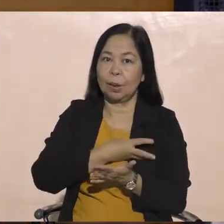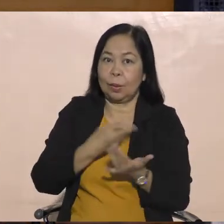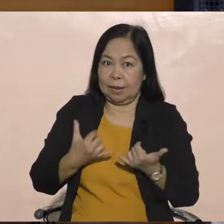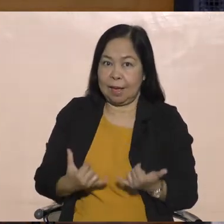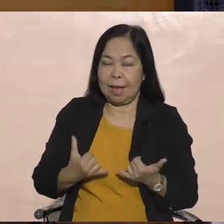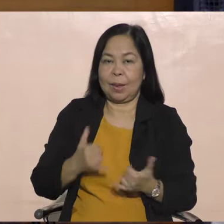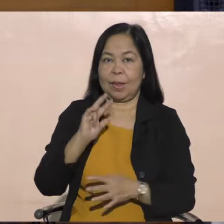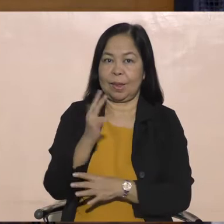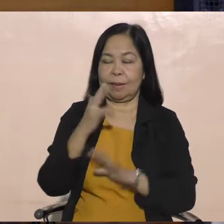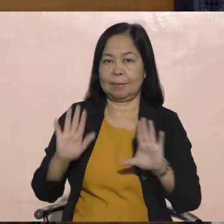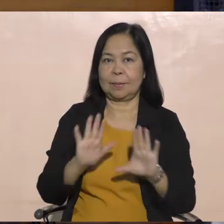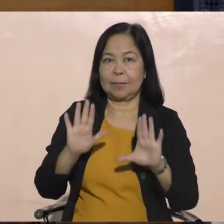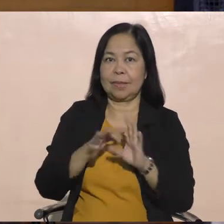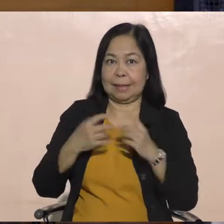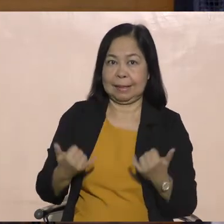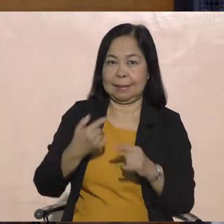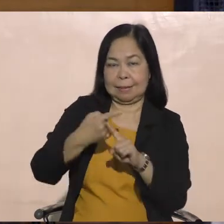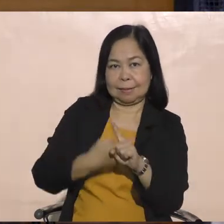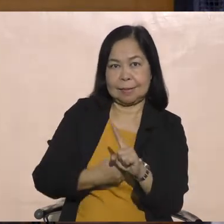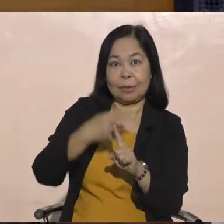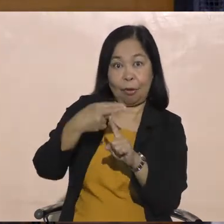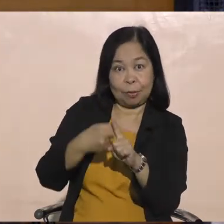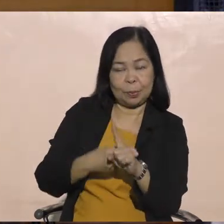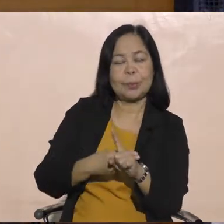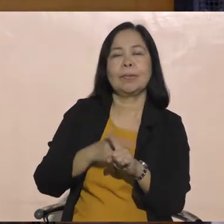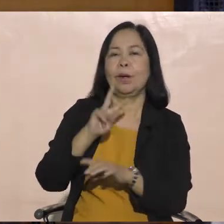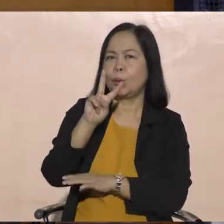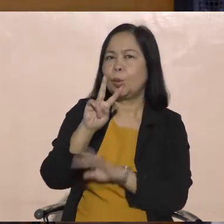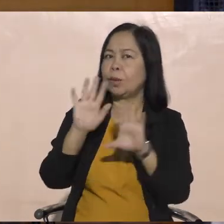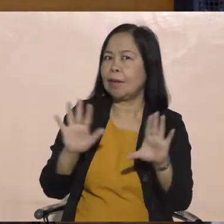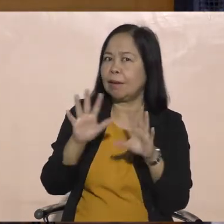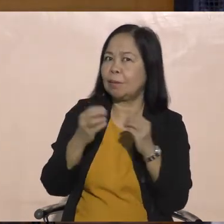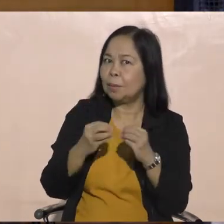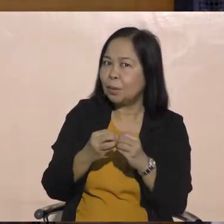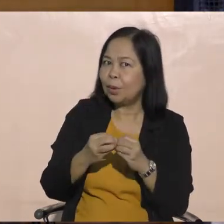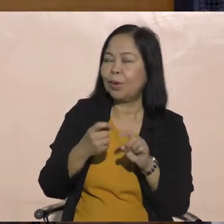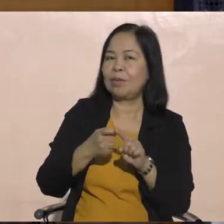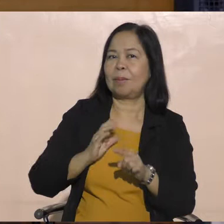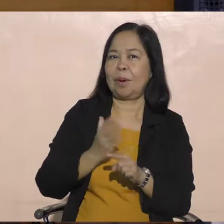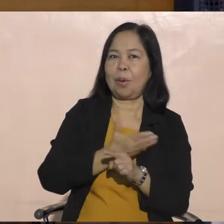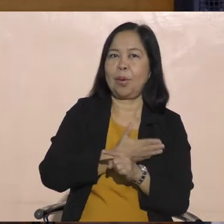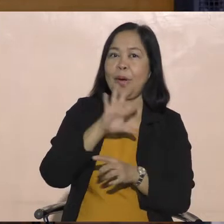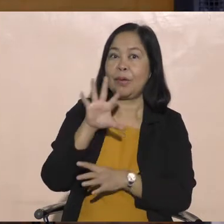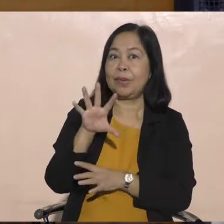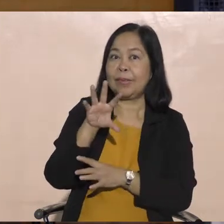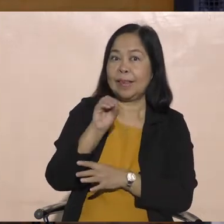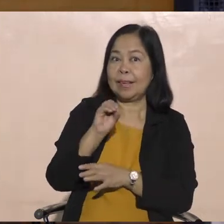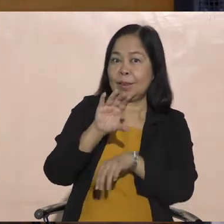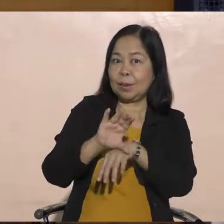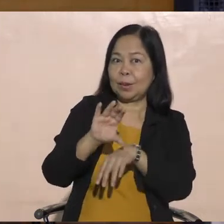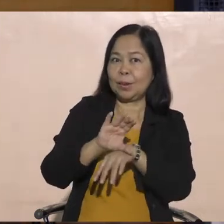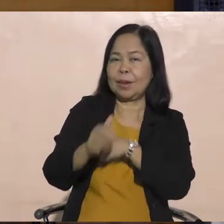Hallelujah. We are now on the third Sunday of this month of November, two Sundays away from our 50th